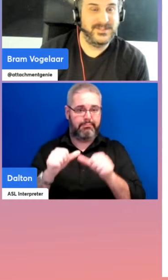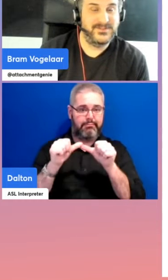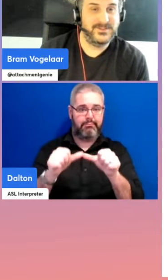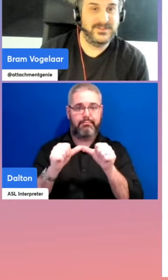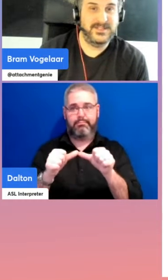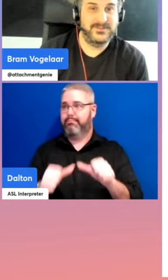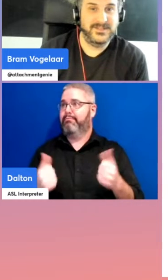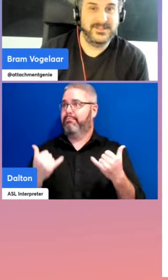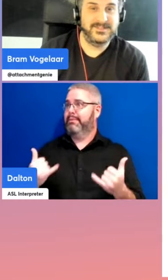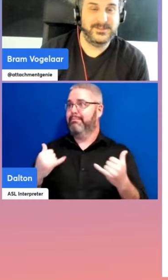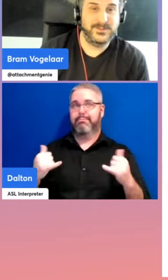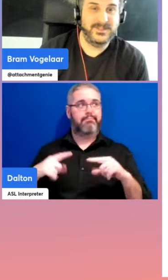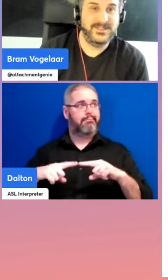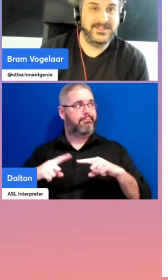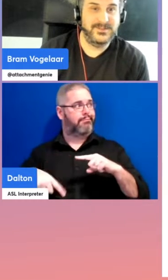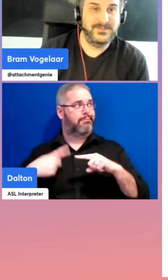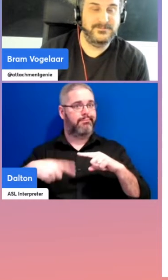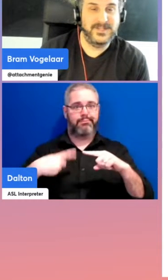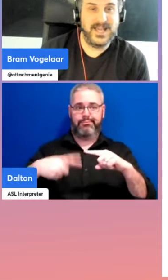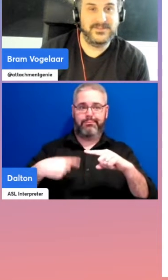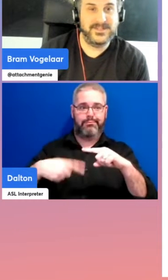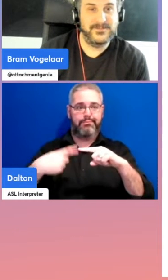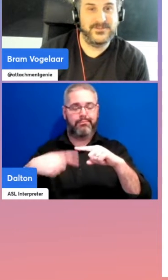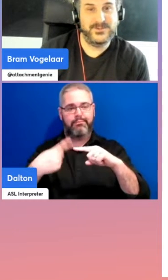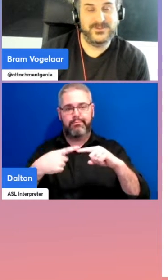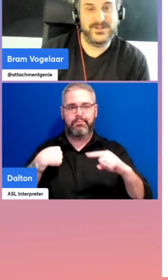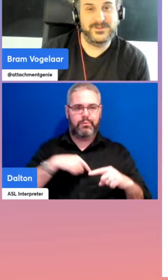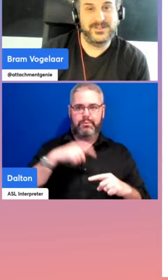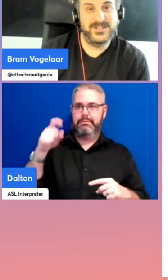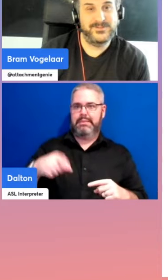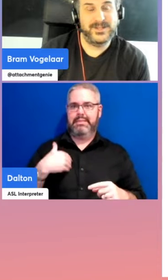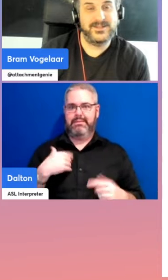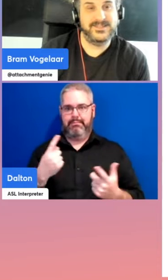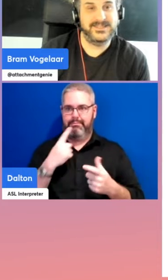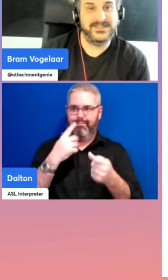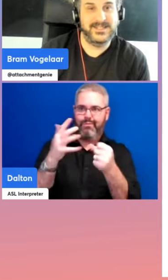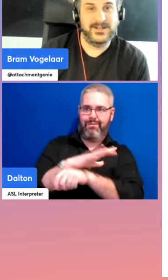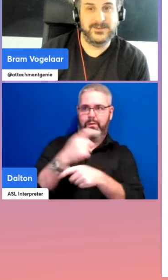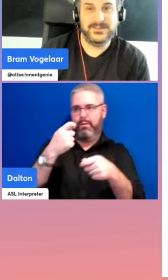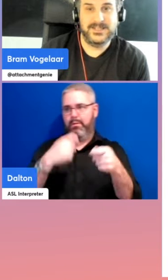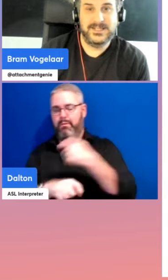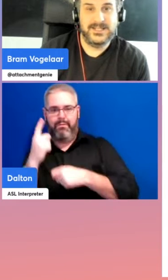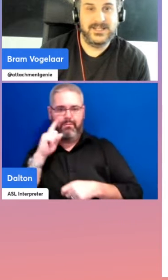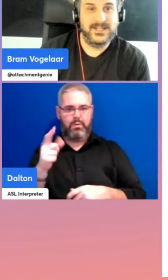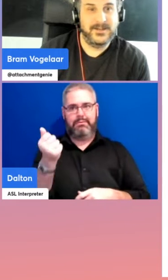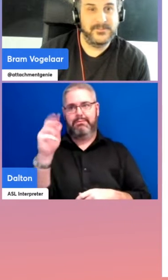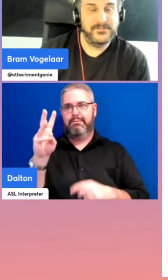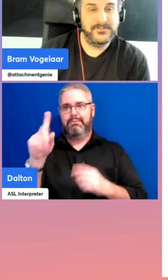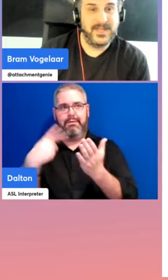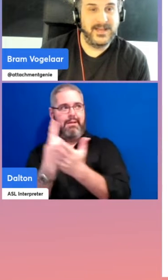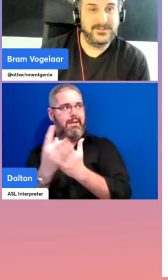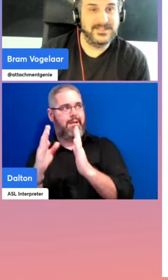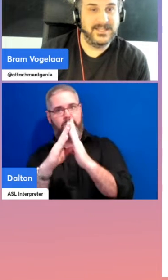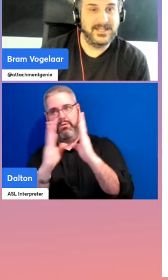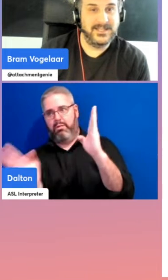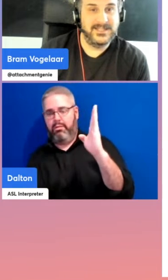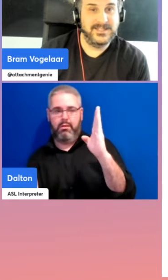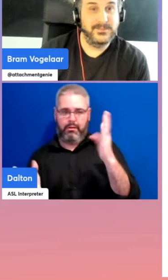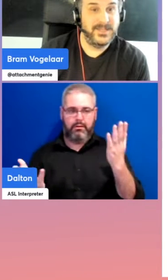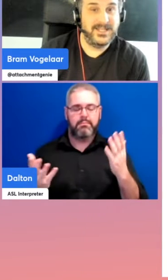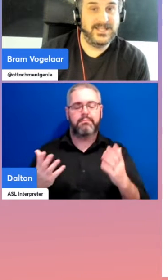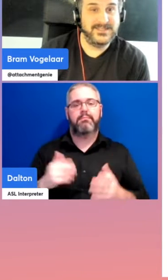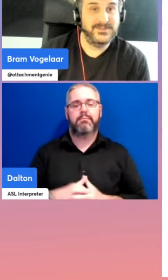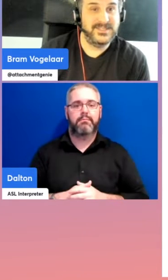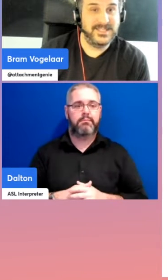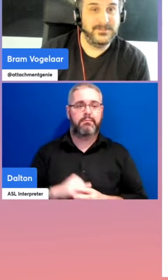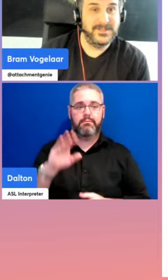online 24/7. So we'll need to have some form of cover for the other 16 hours. Having said that,